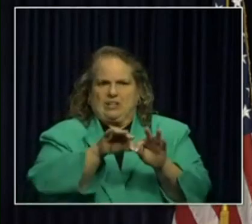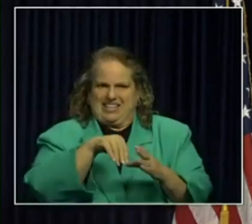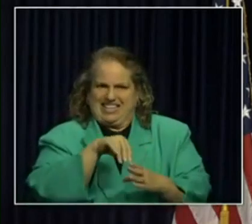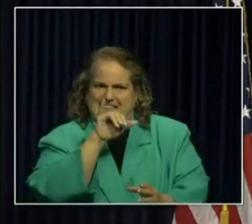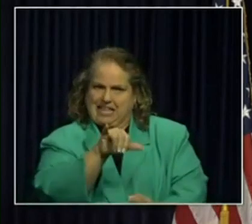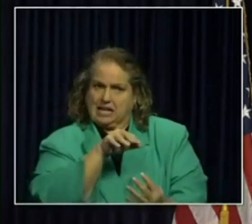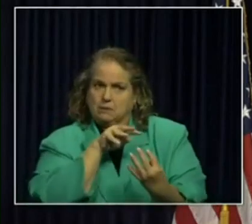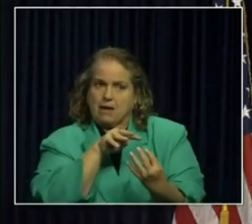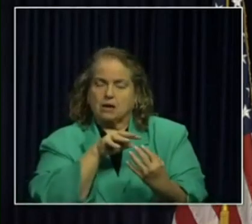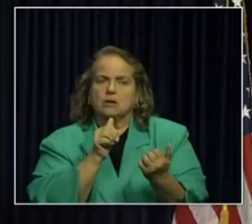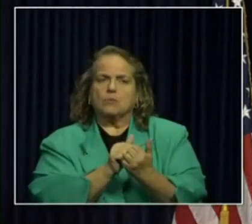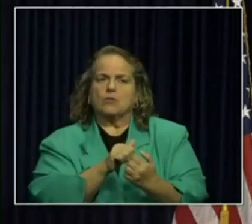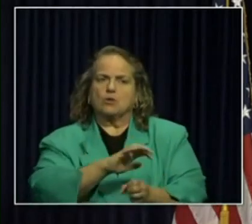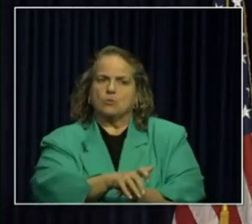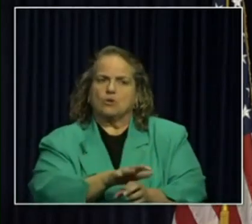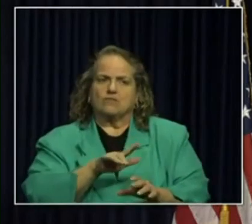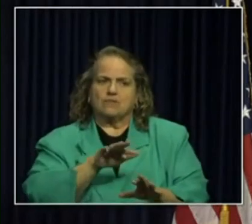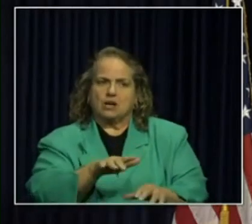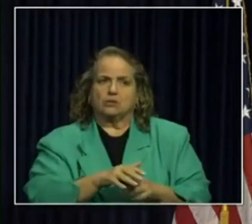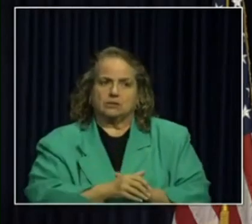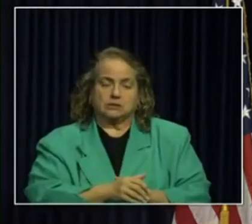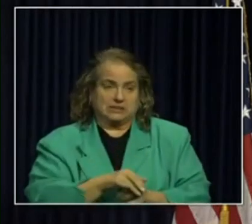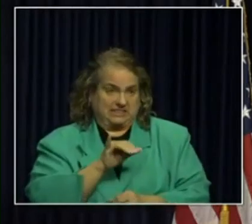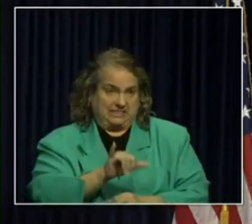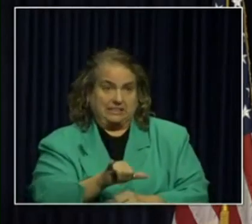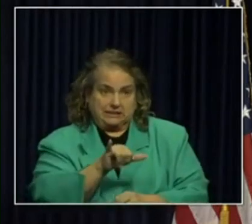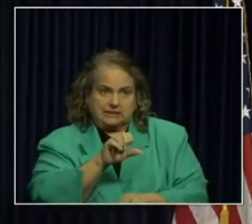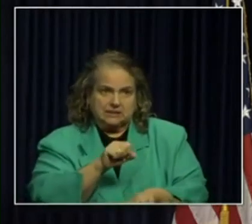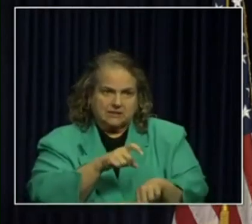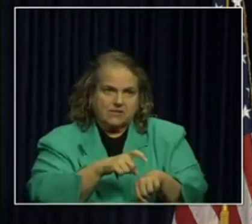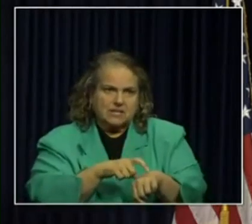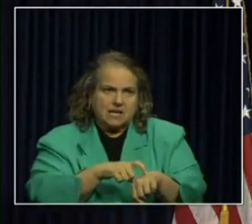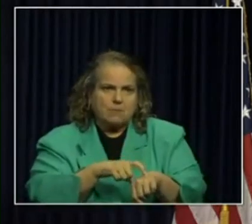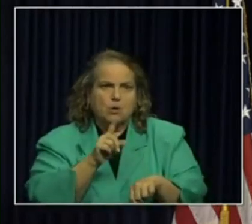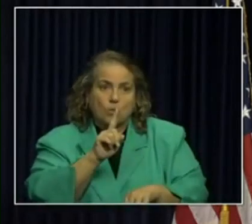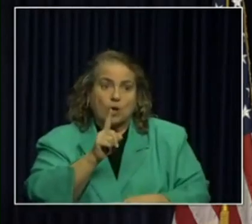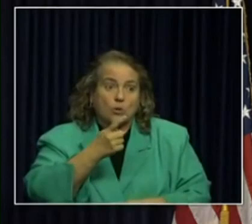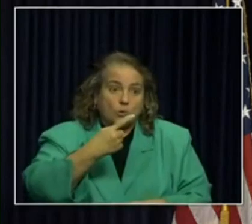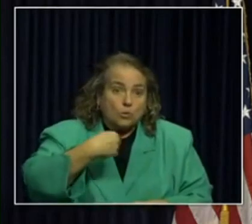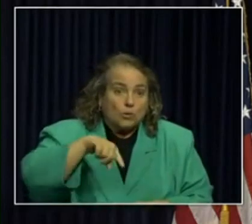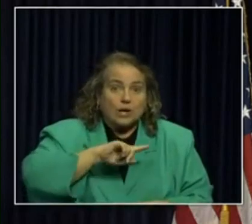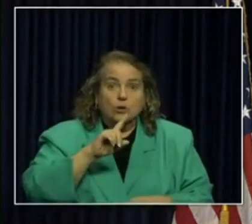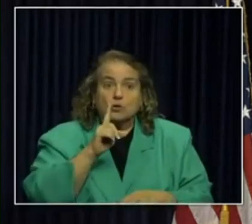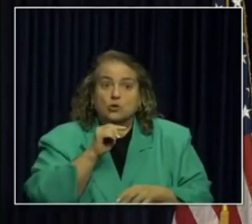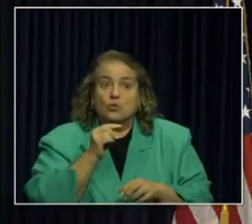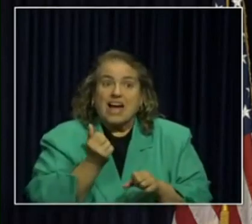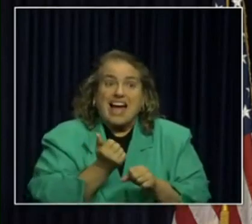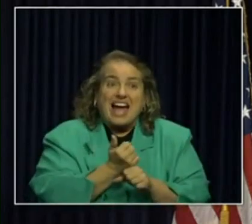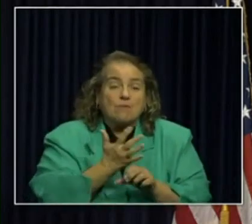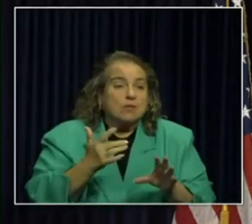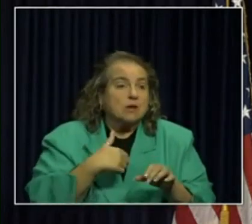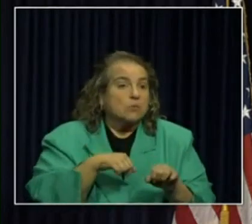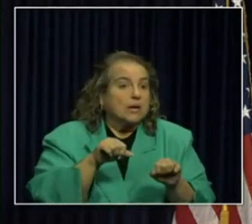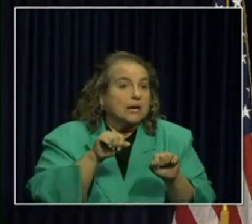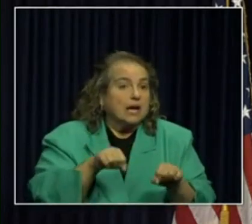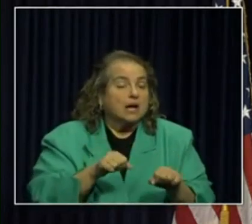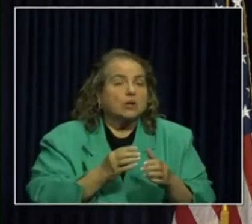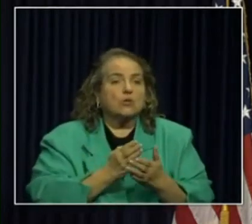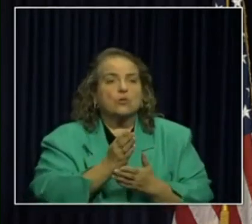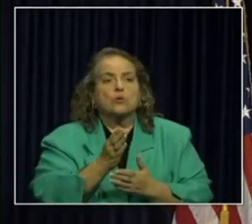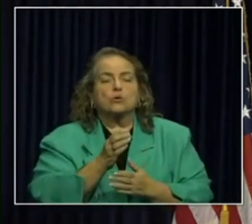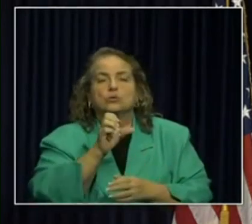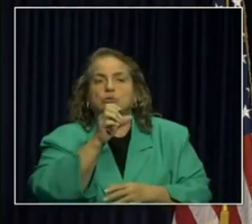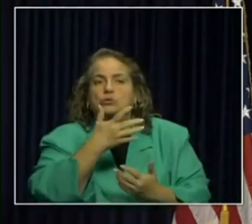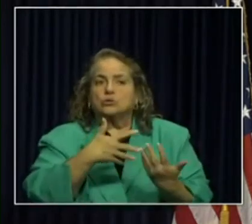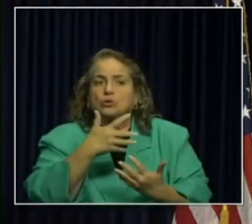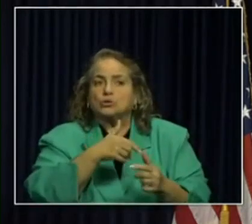the coronavirus. This is the time where we do everything we can through social